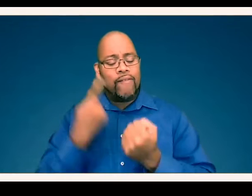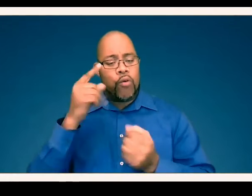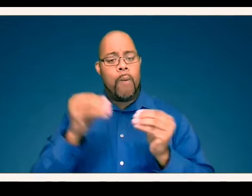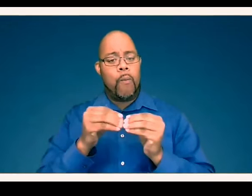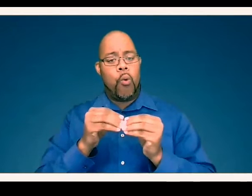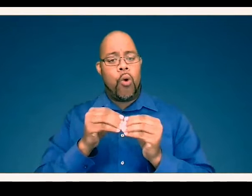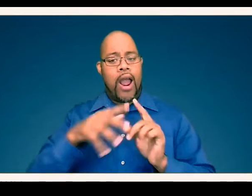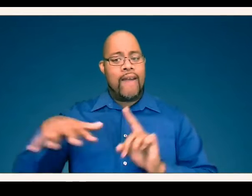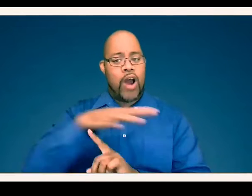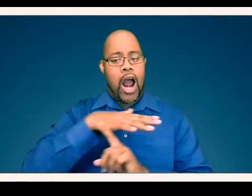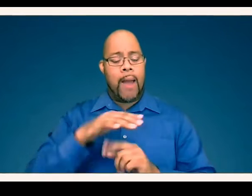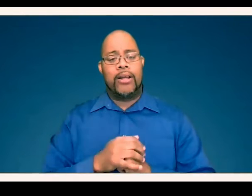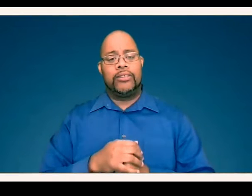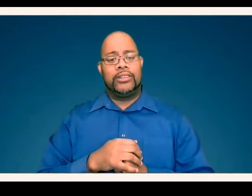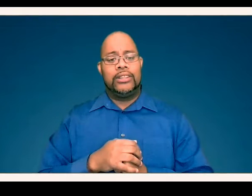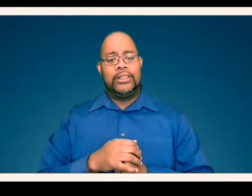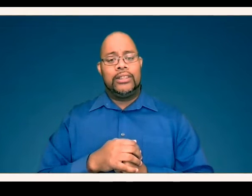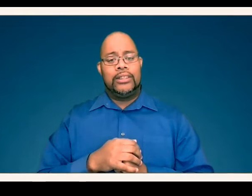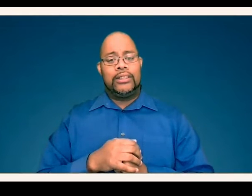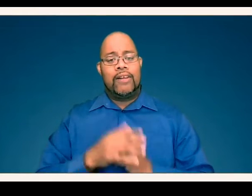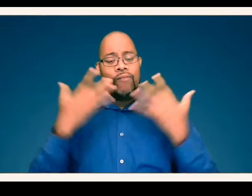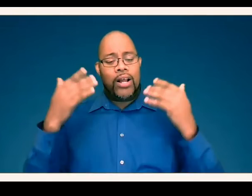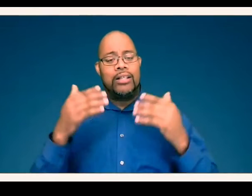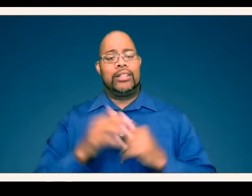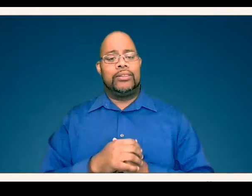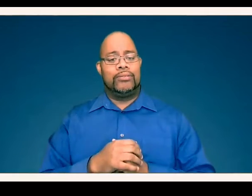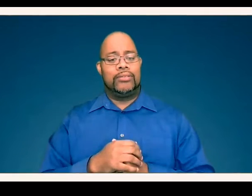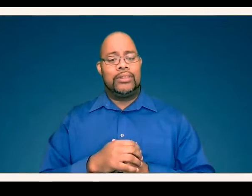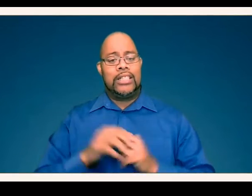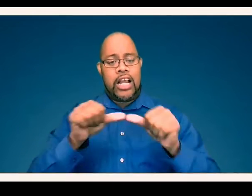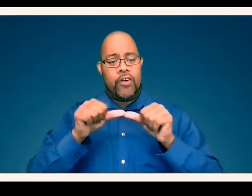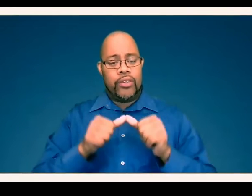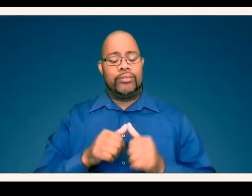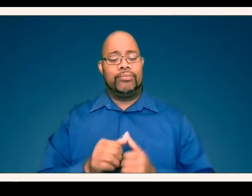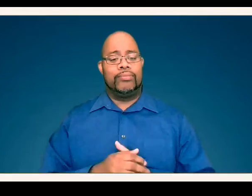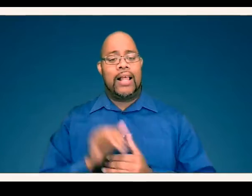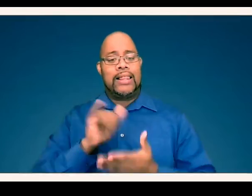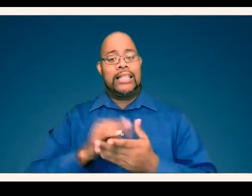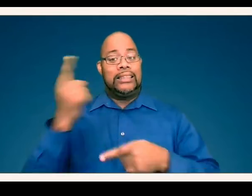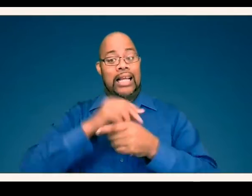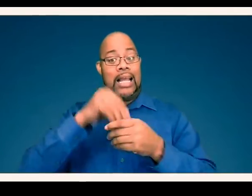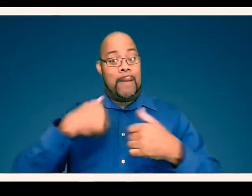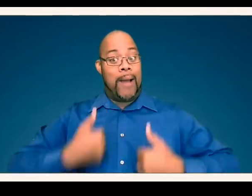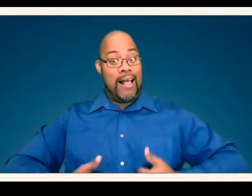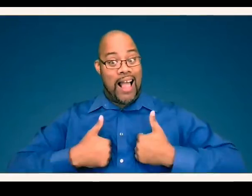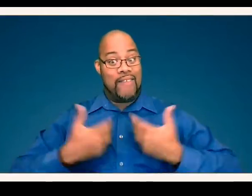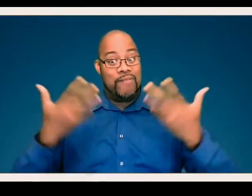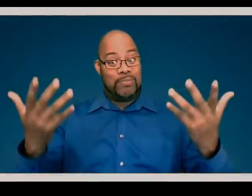legislation. And that is a day in the life of a science and policy manager for Ogeechee riverkeeper.